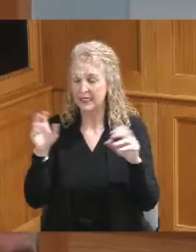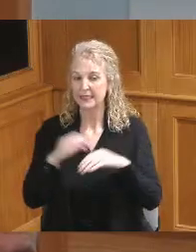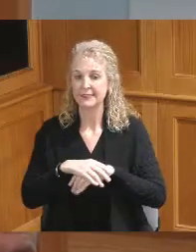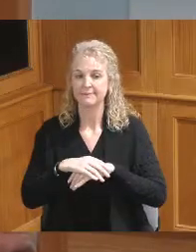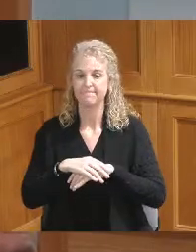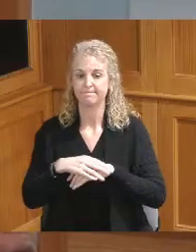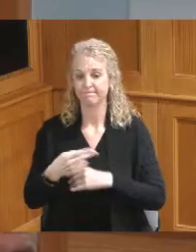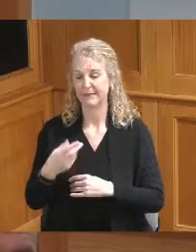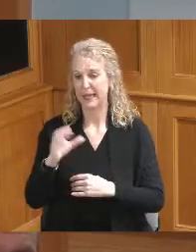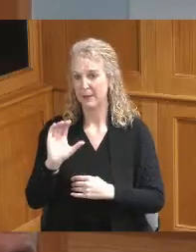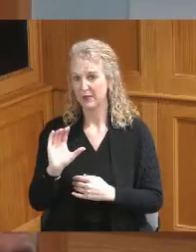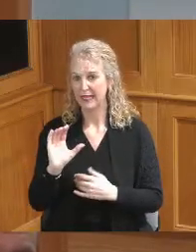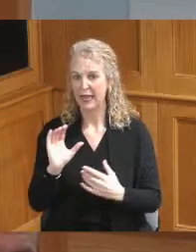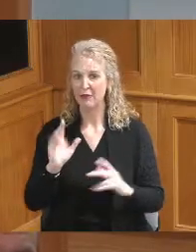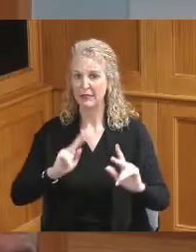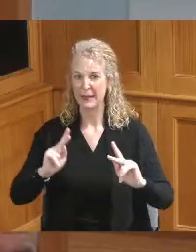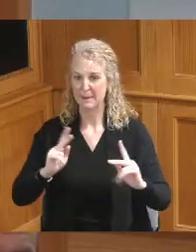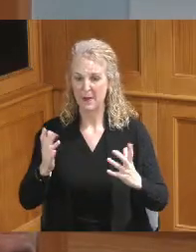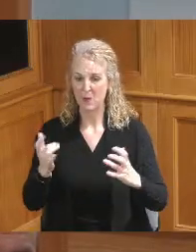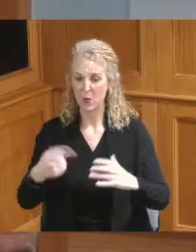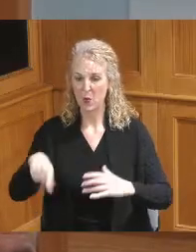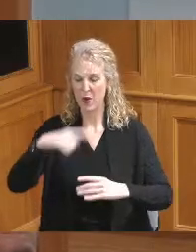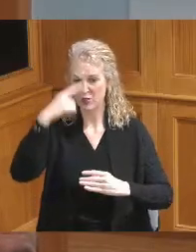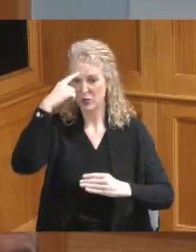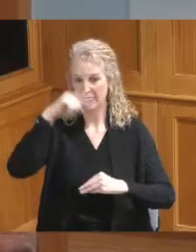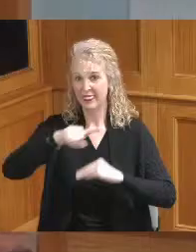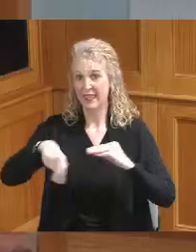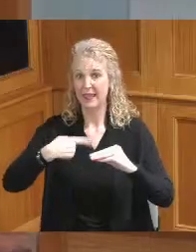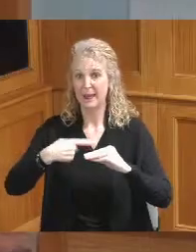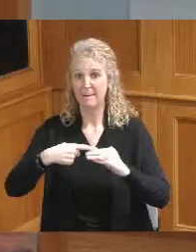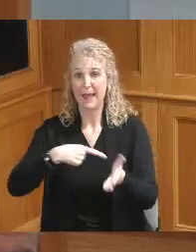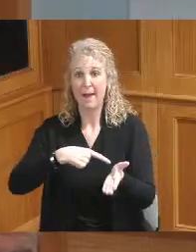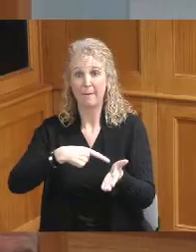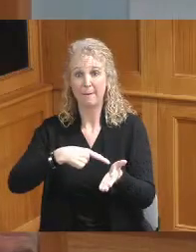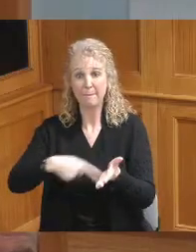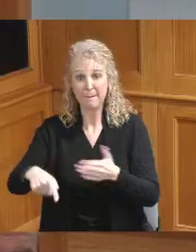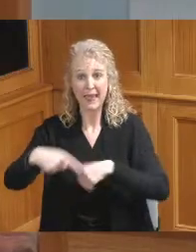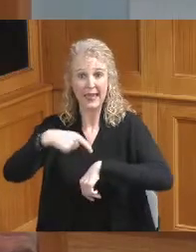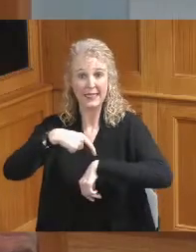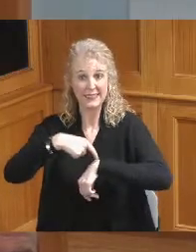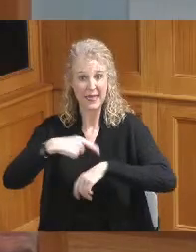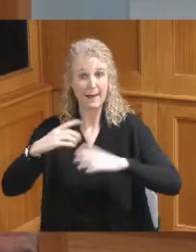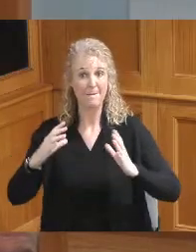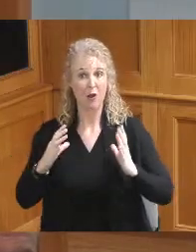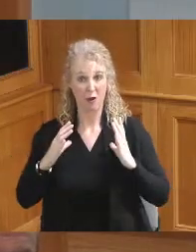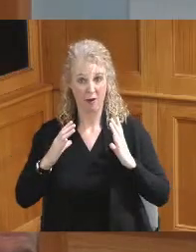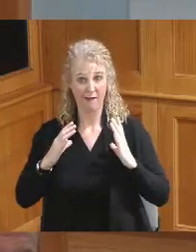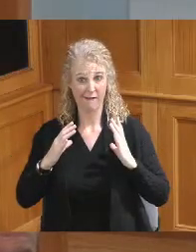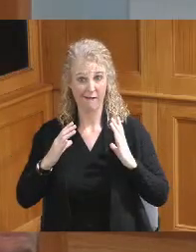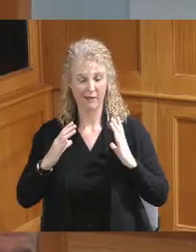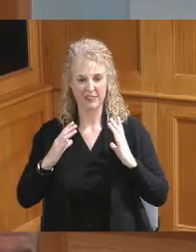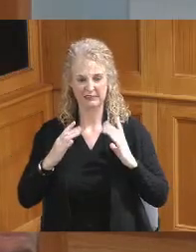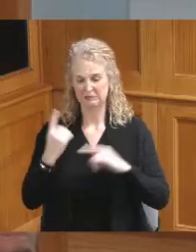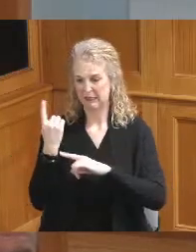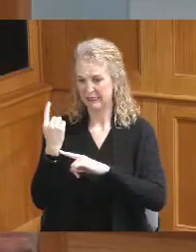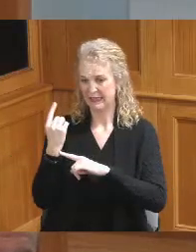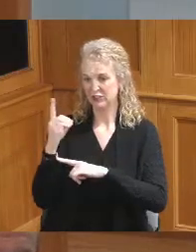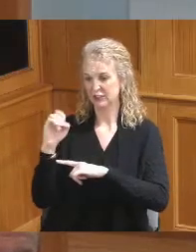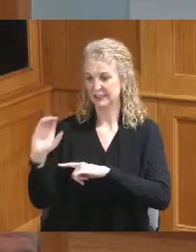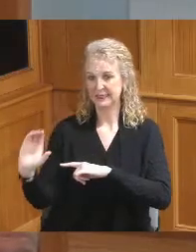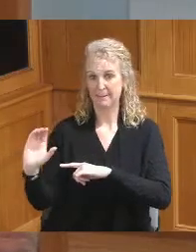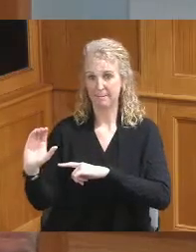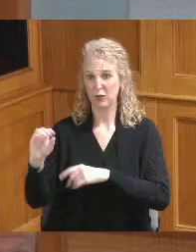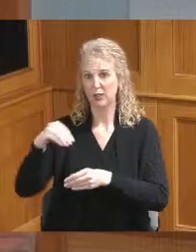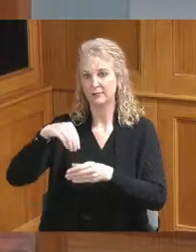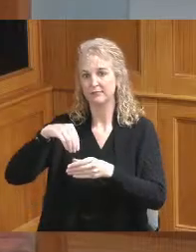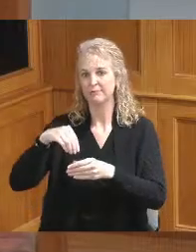Hamilton County to consider a paid time off policy for organ donation came around last December. We had an internal